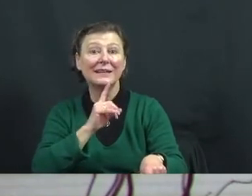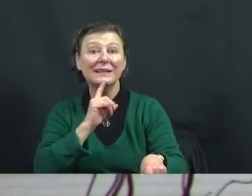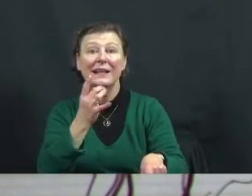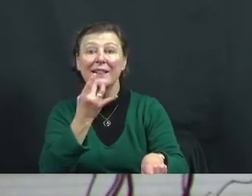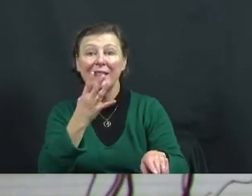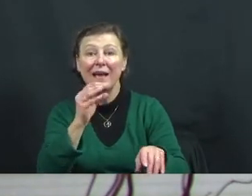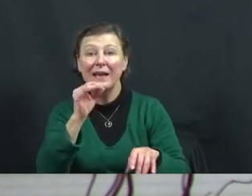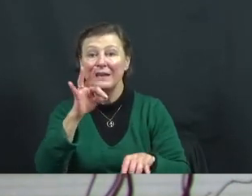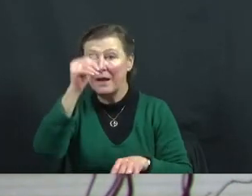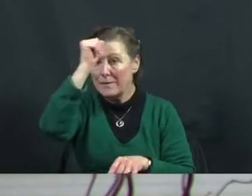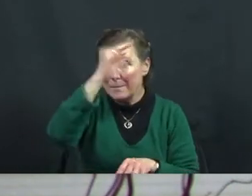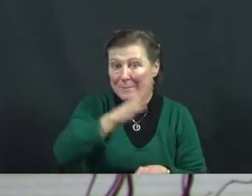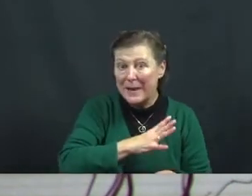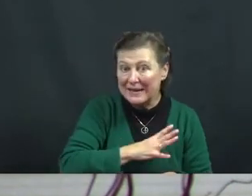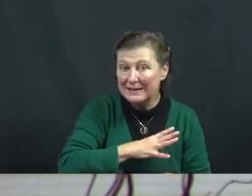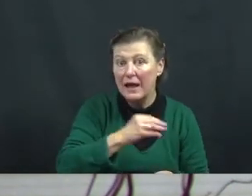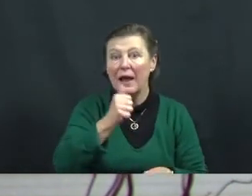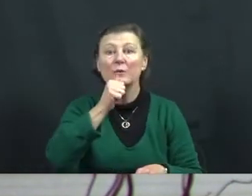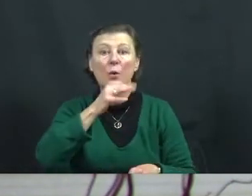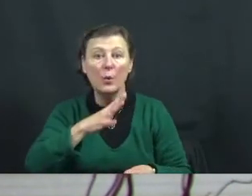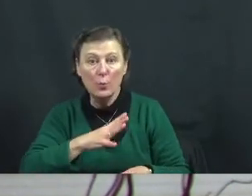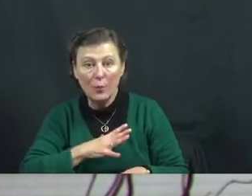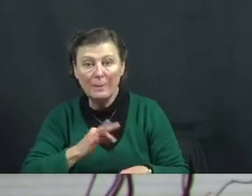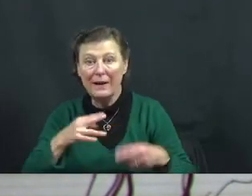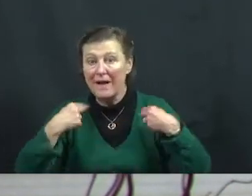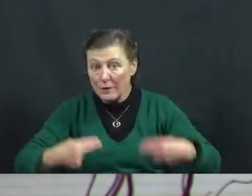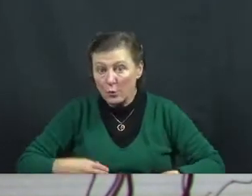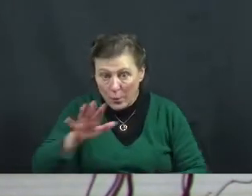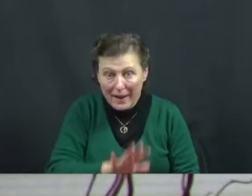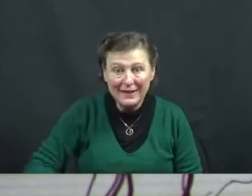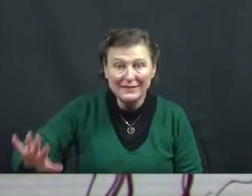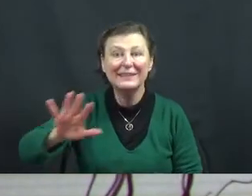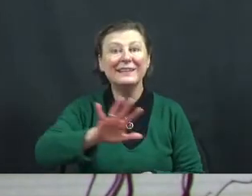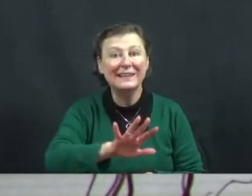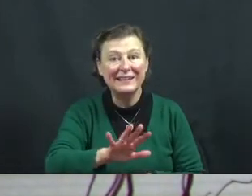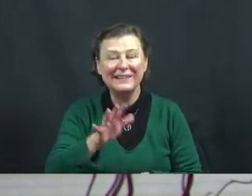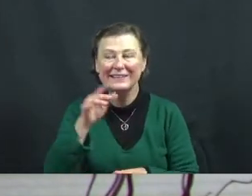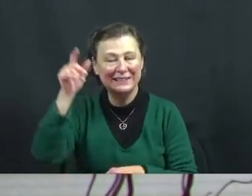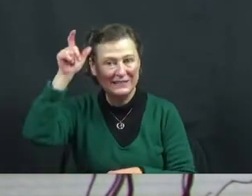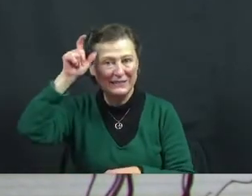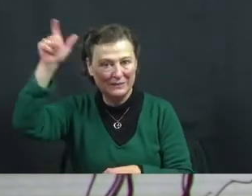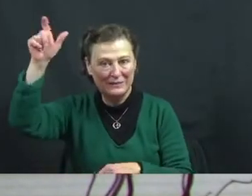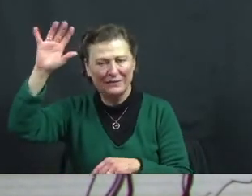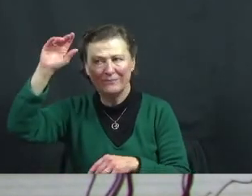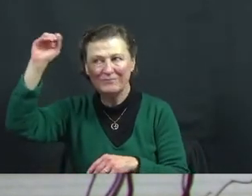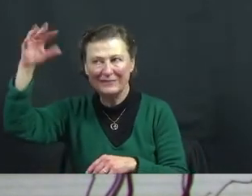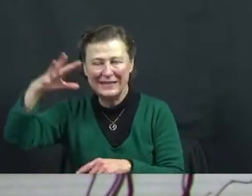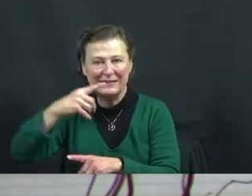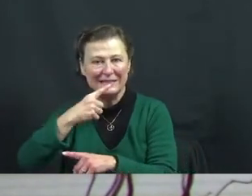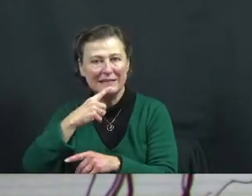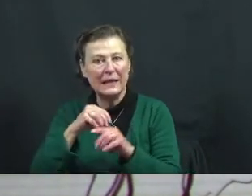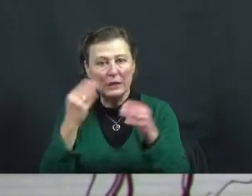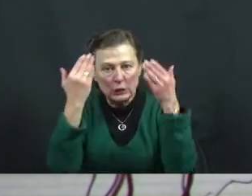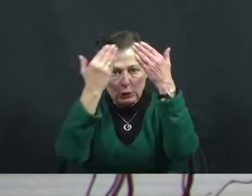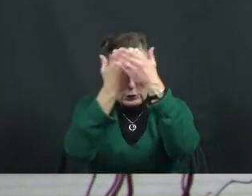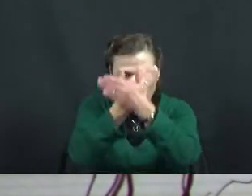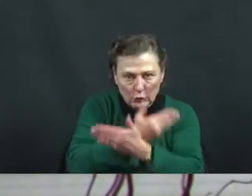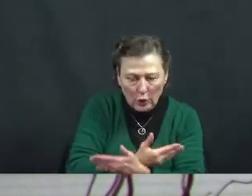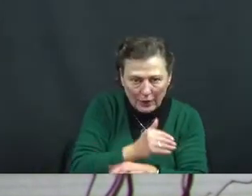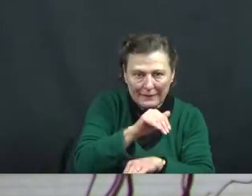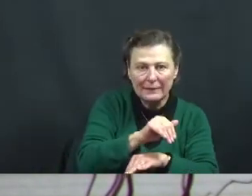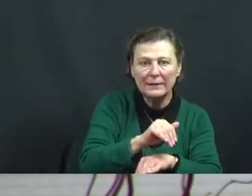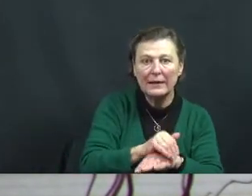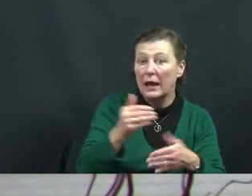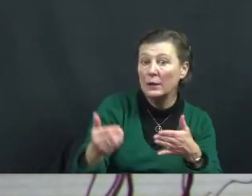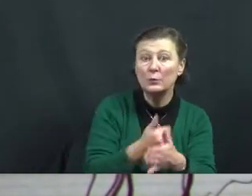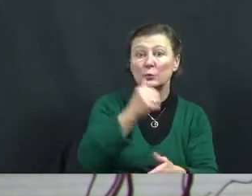men and women, of humanity," she said. "In the darkest night, a new sun is born in